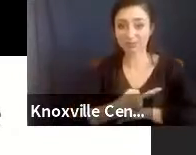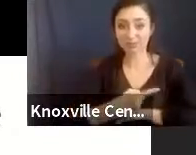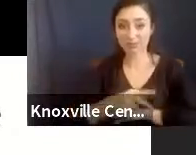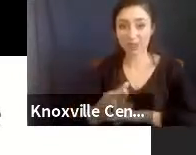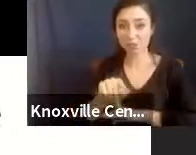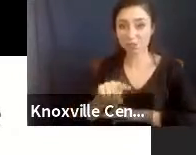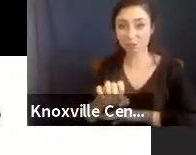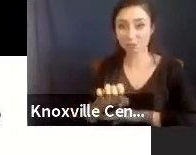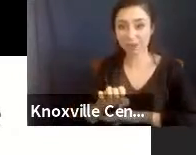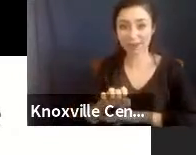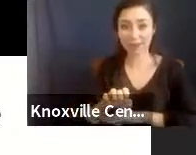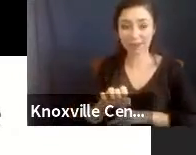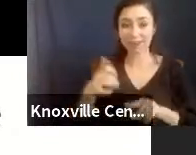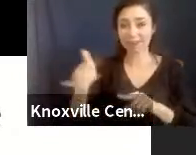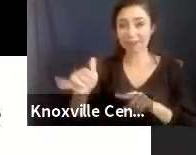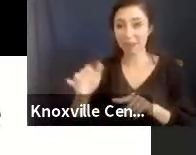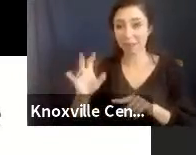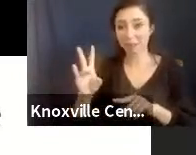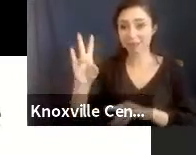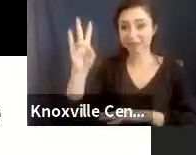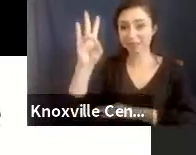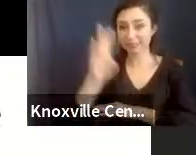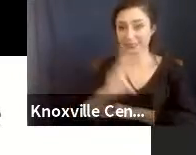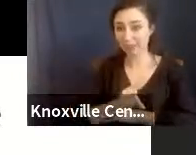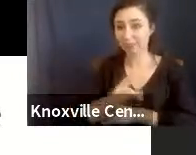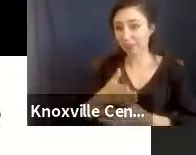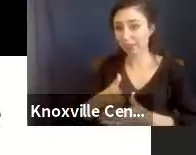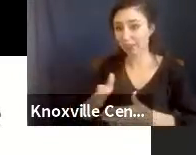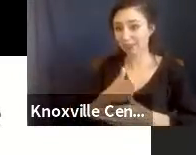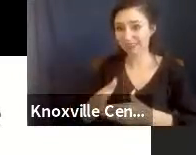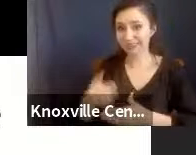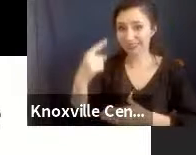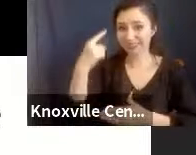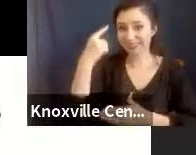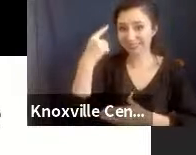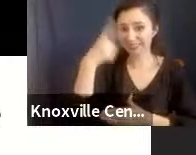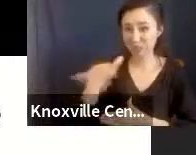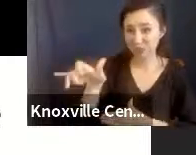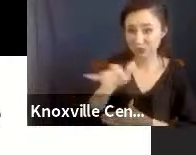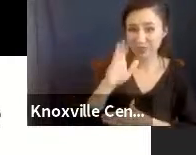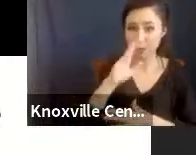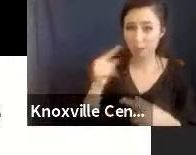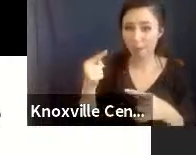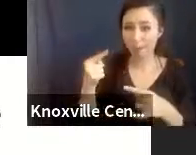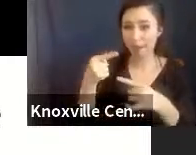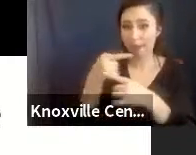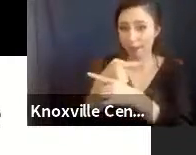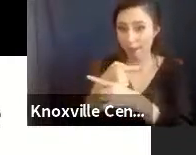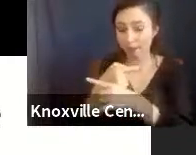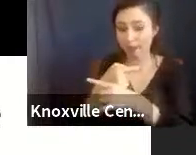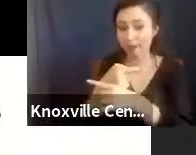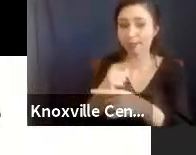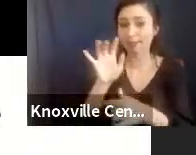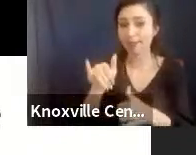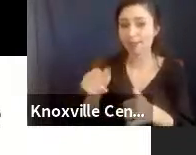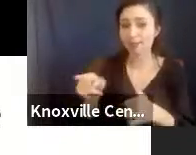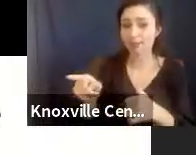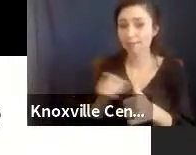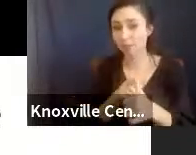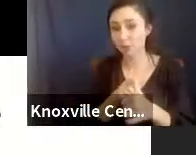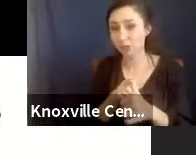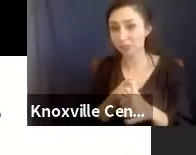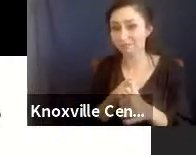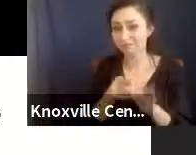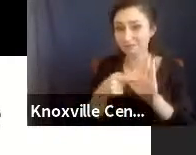7-day average, and it looks like they're close to crossing, which would be the first indication that it may start to go back